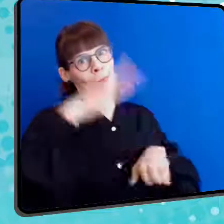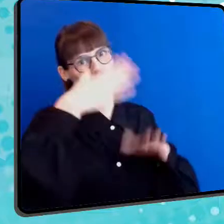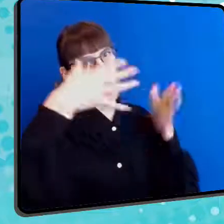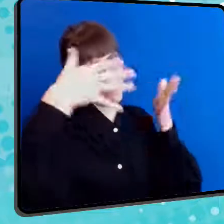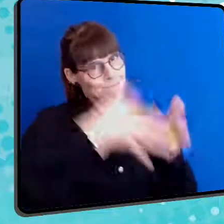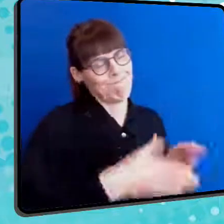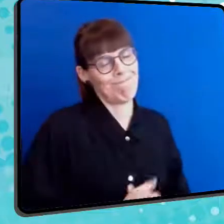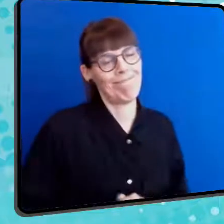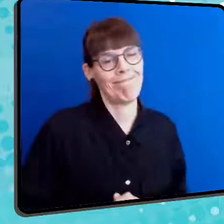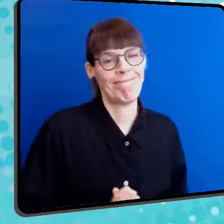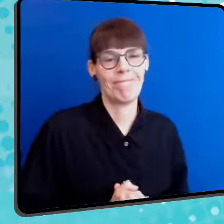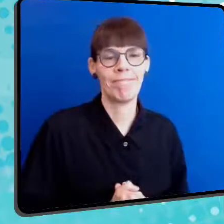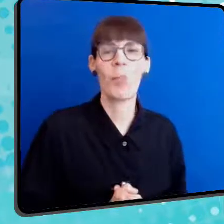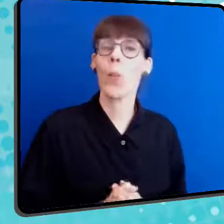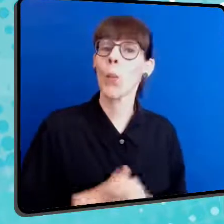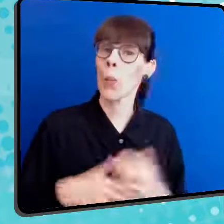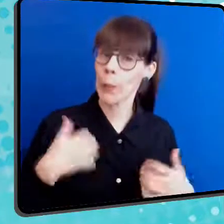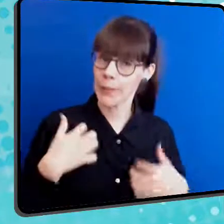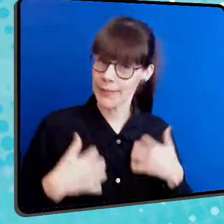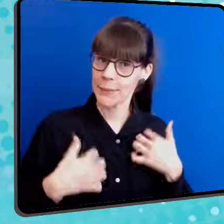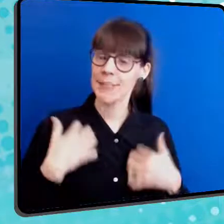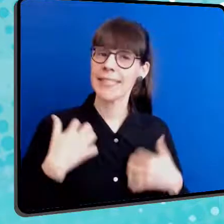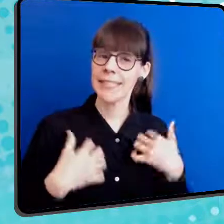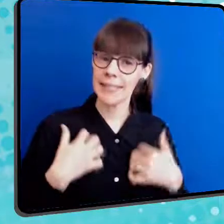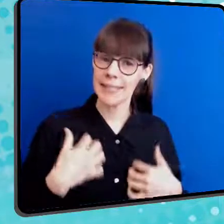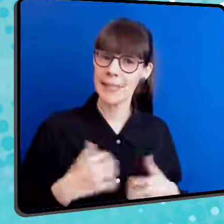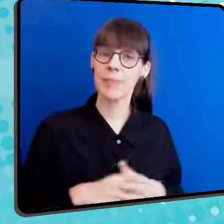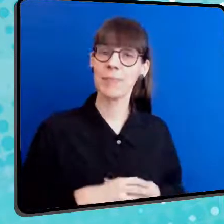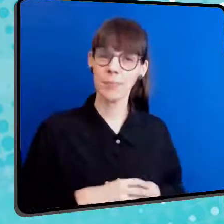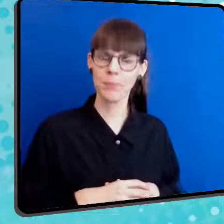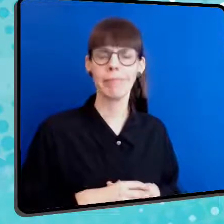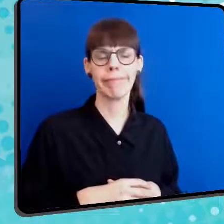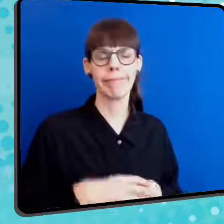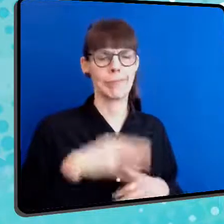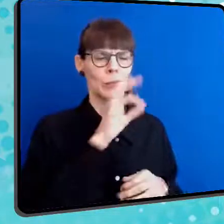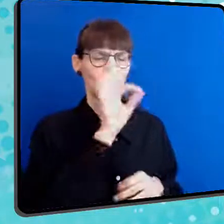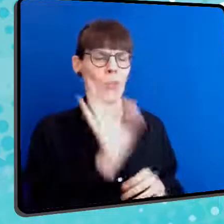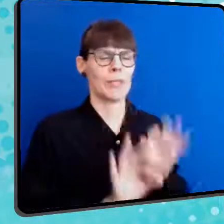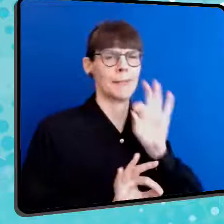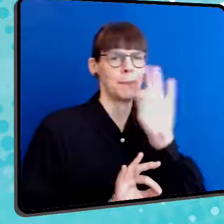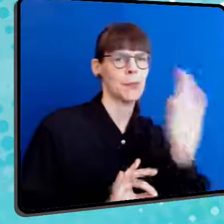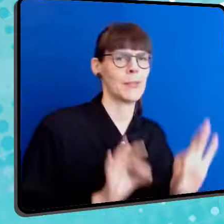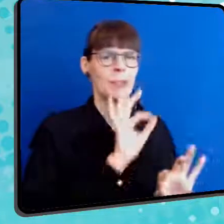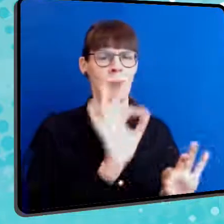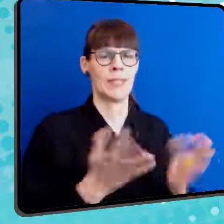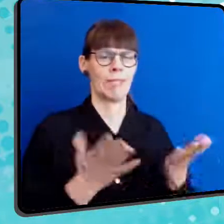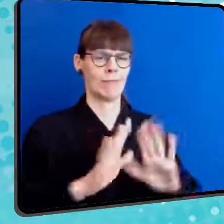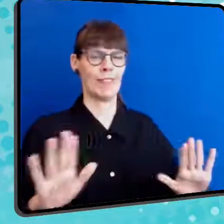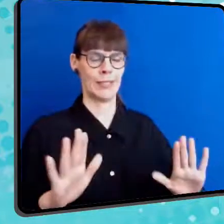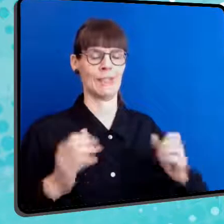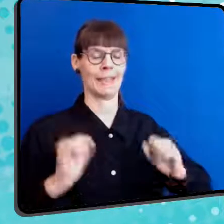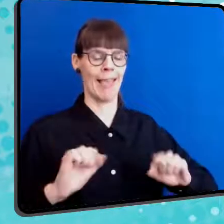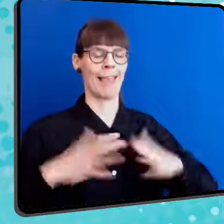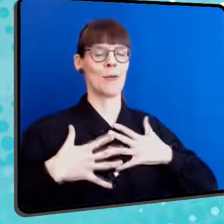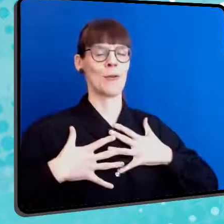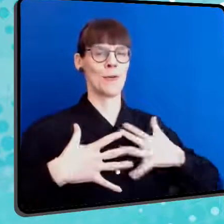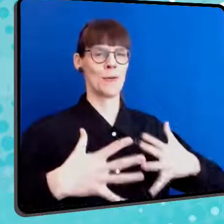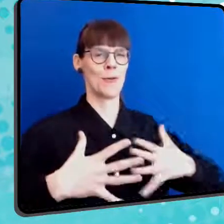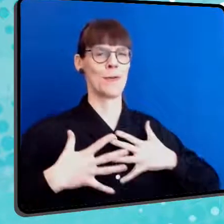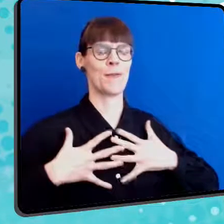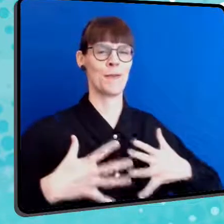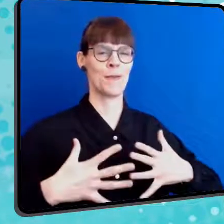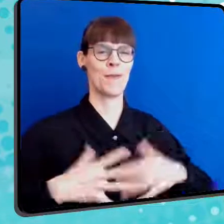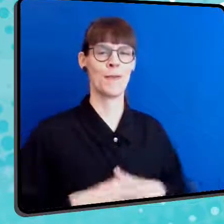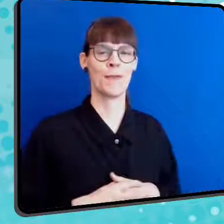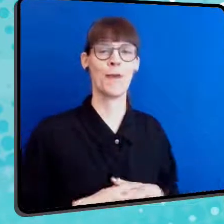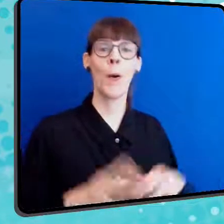Interesting. So that is our quickfire round done. Everyone can breathe. And hopefully that gave some people some insights into